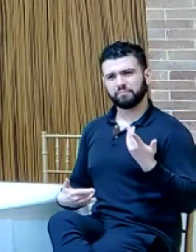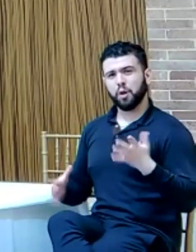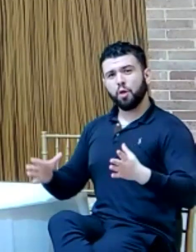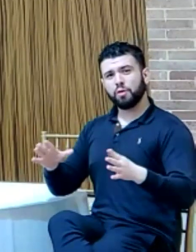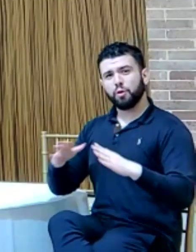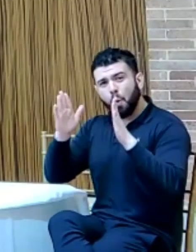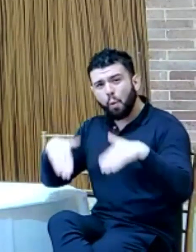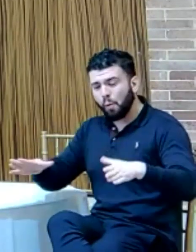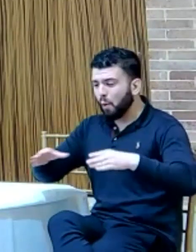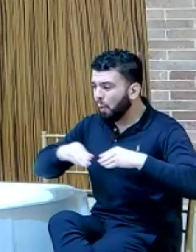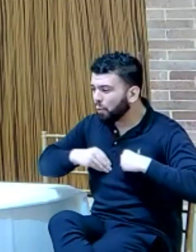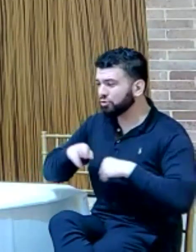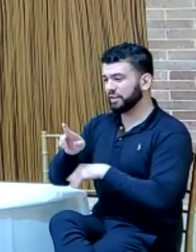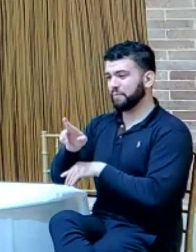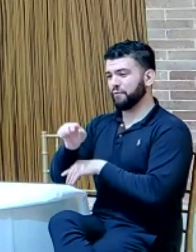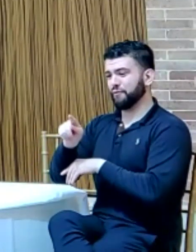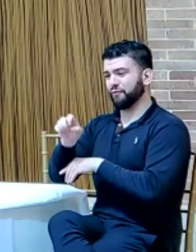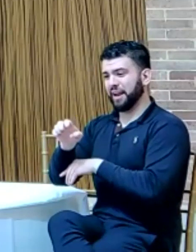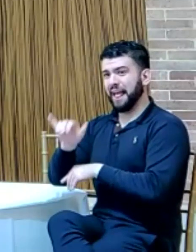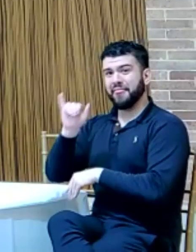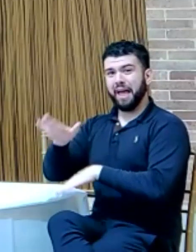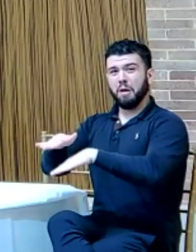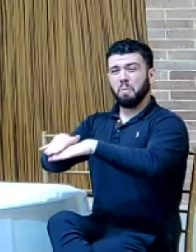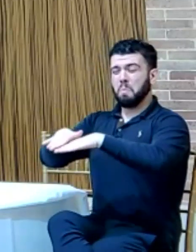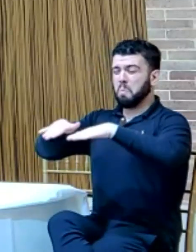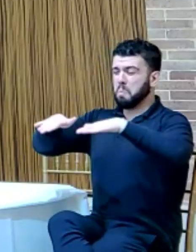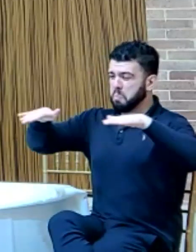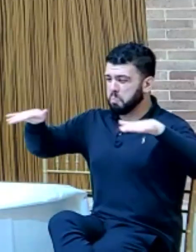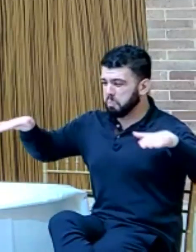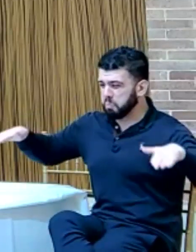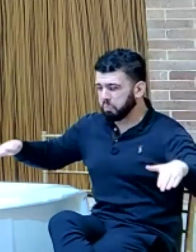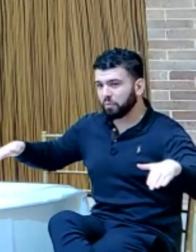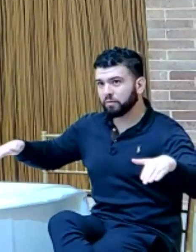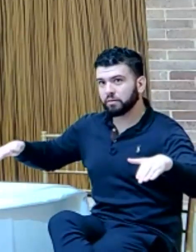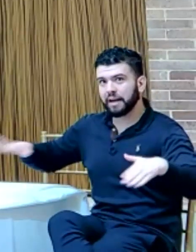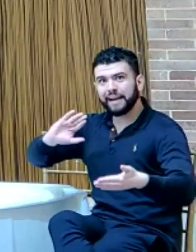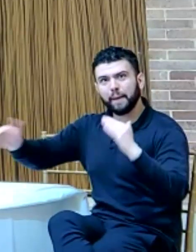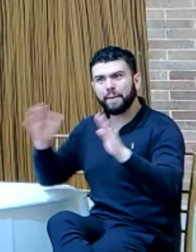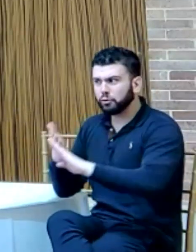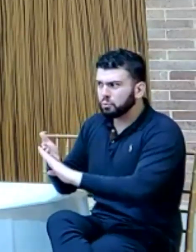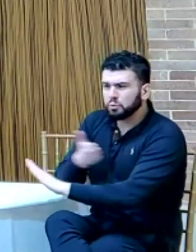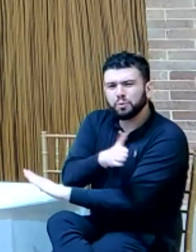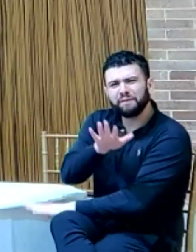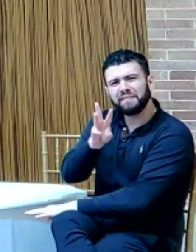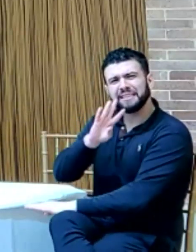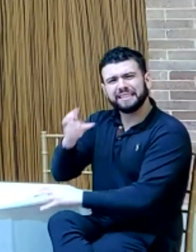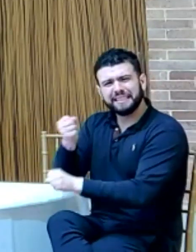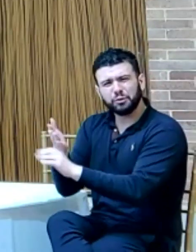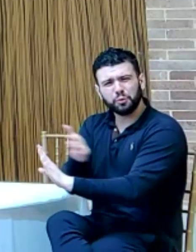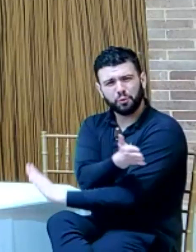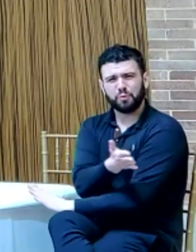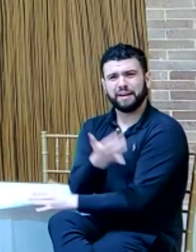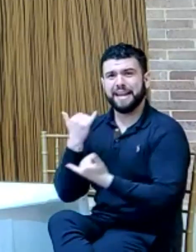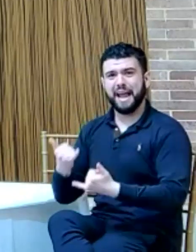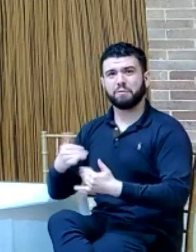today the cap is bigger now than it was before this federal fair housing law wow that's a lot that's a